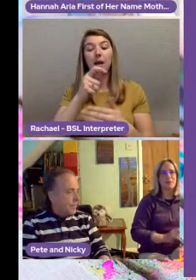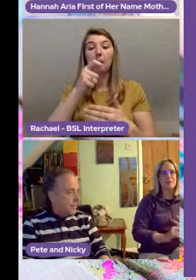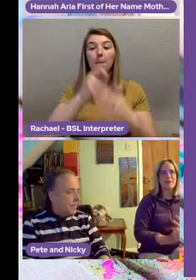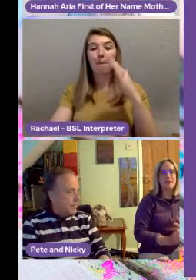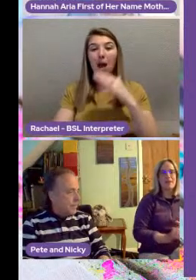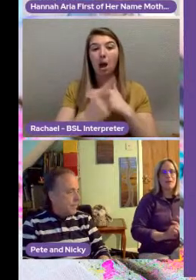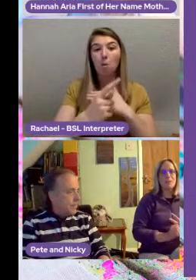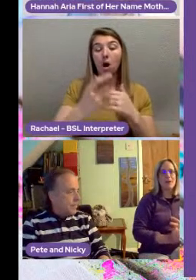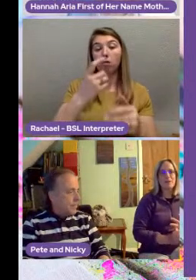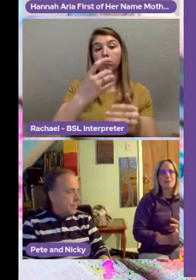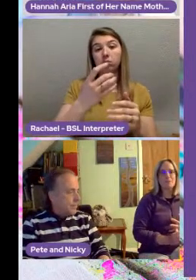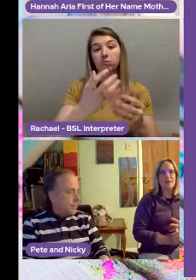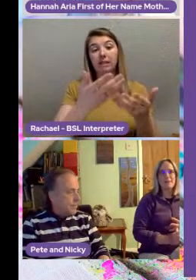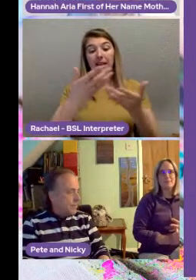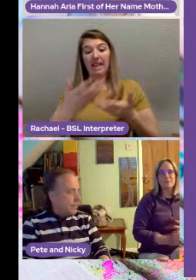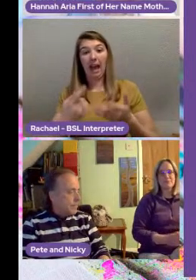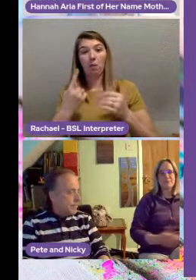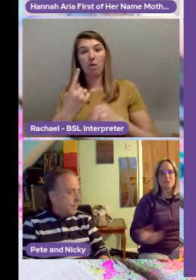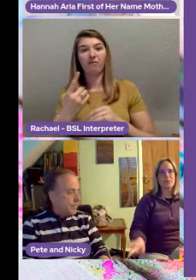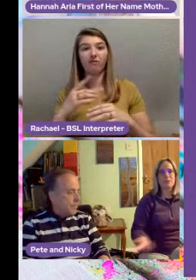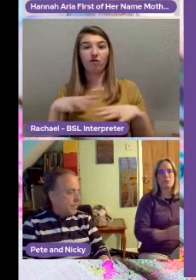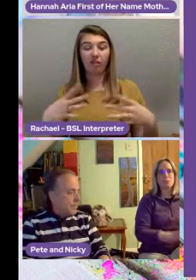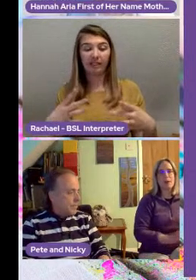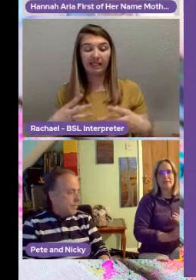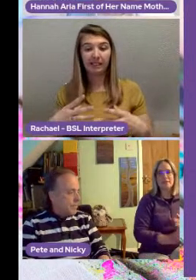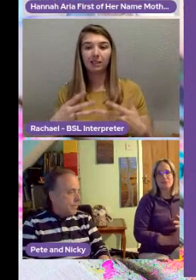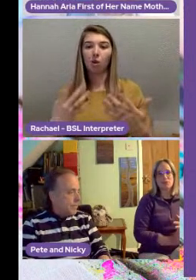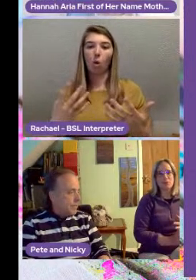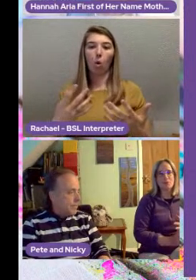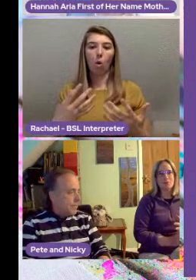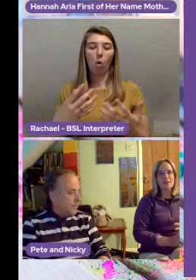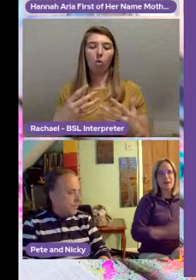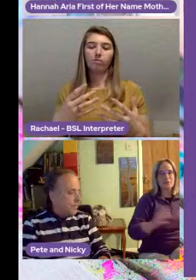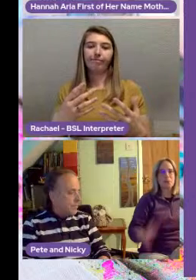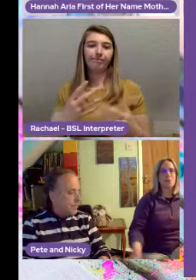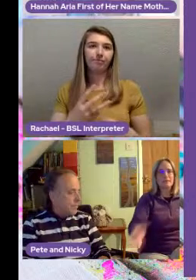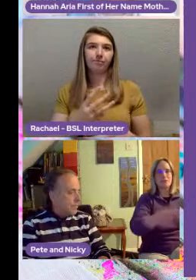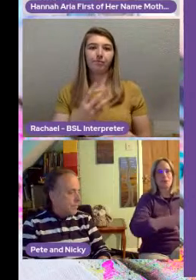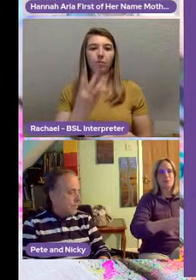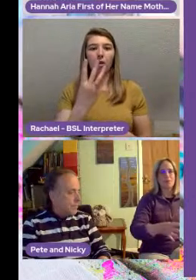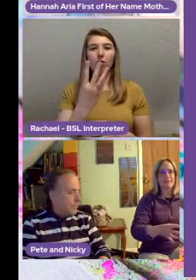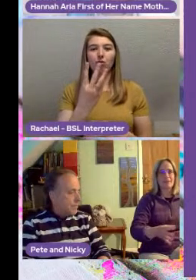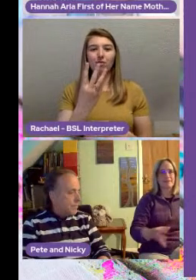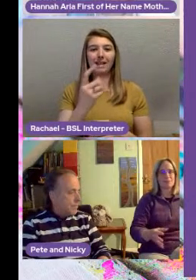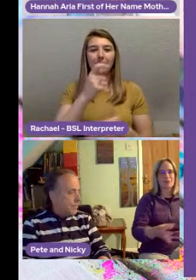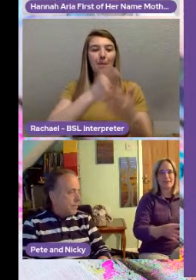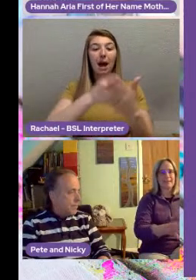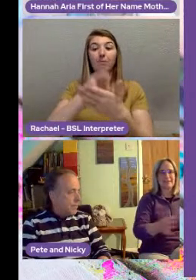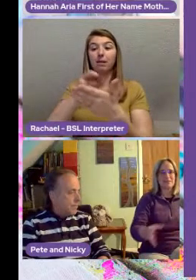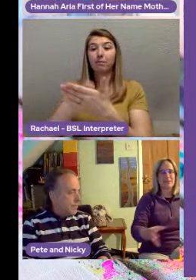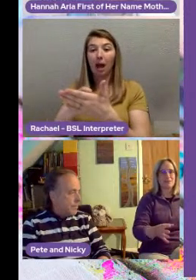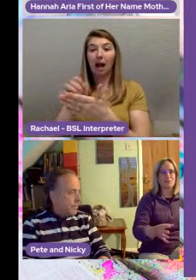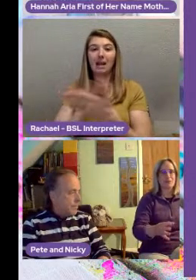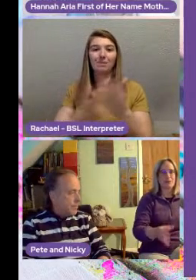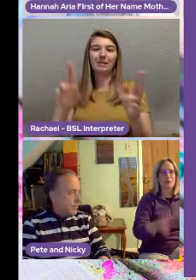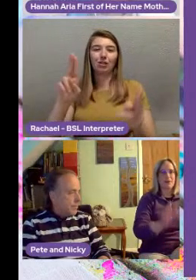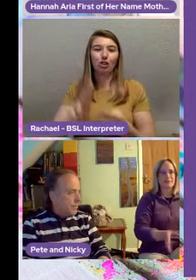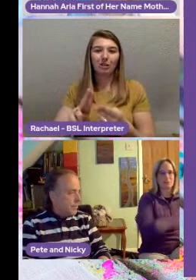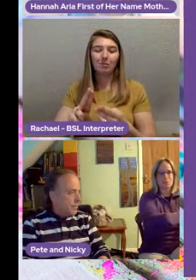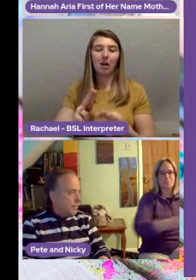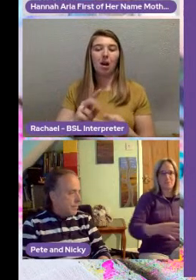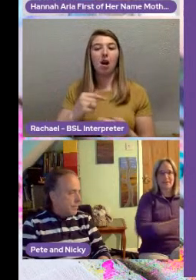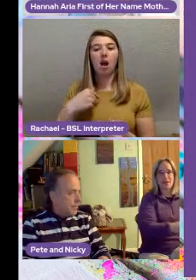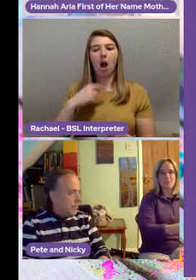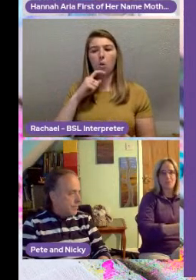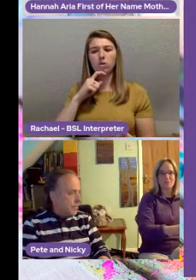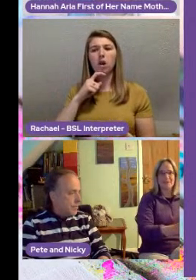free, or a buy free for the price of two, I'd always sort of think whether I needed the extra one or